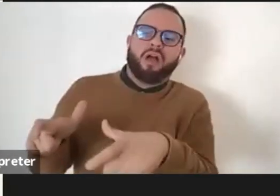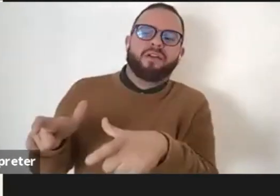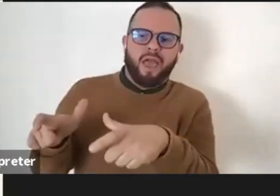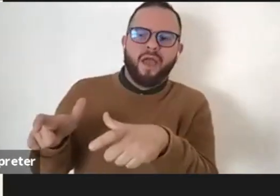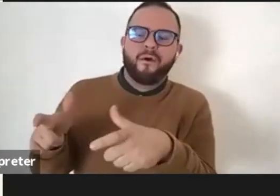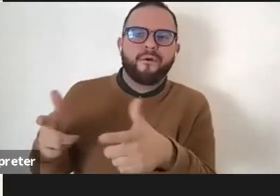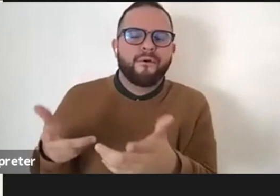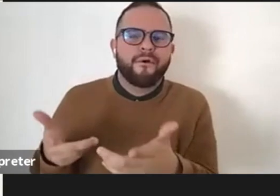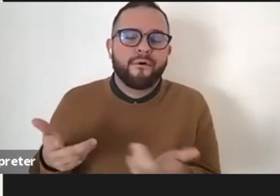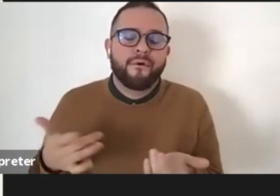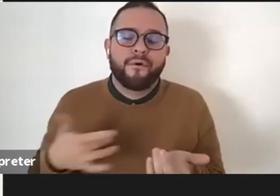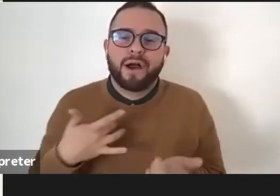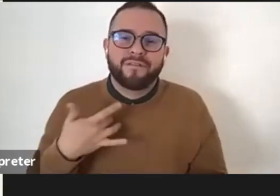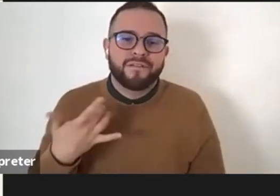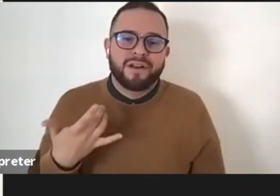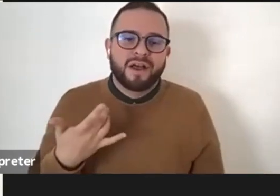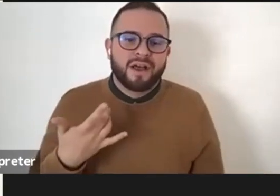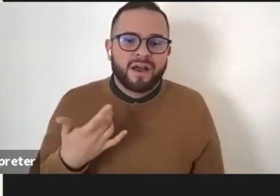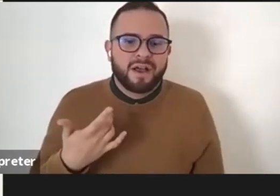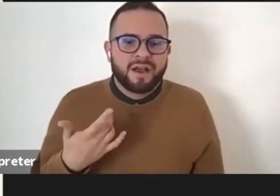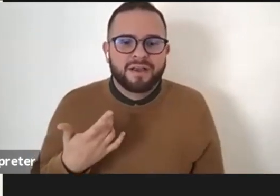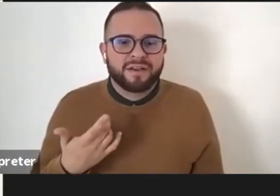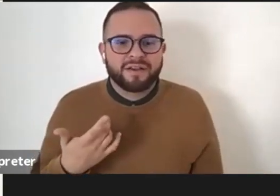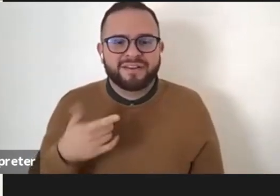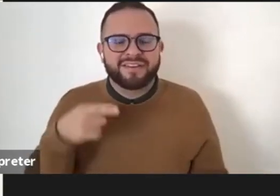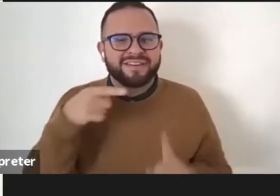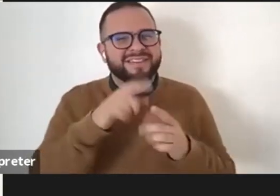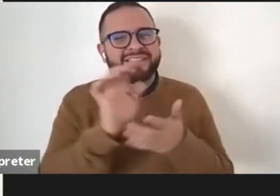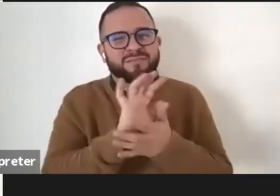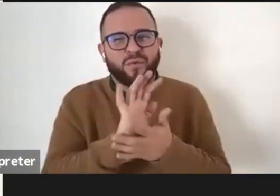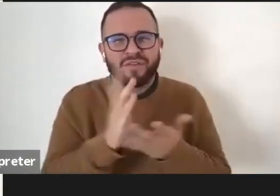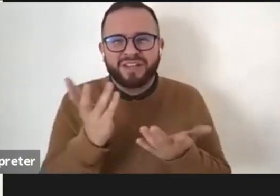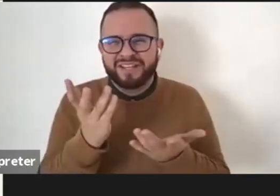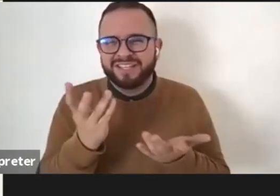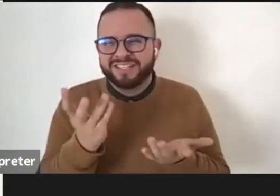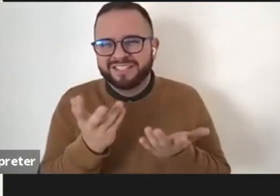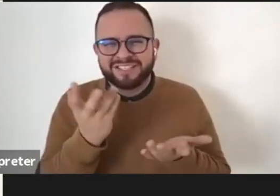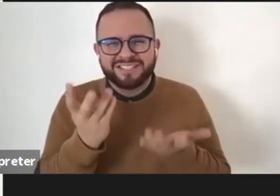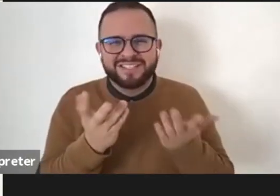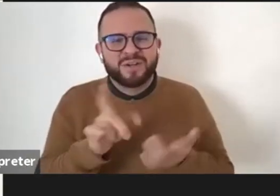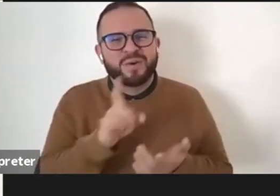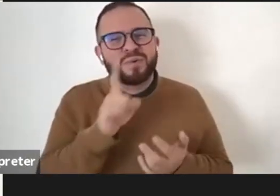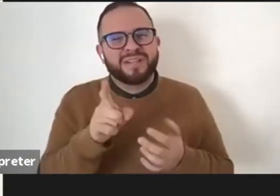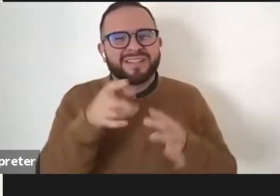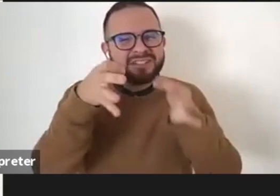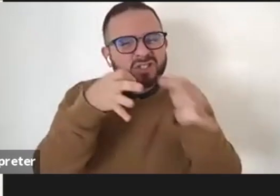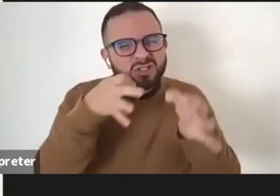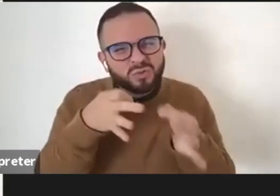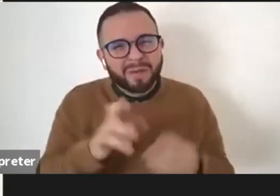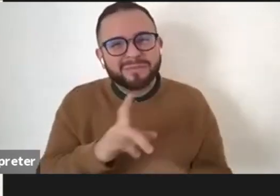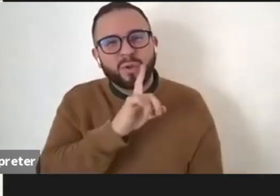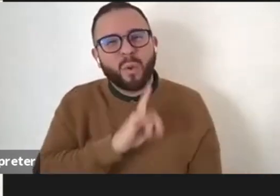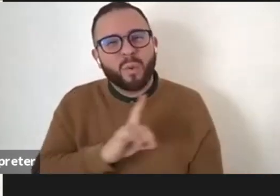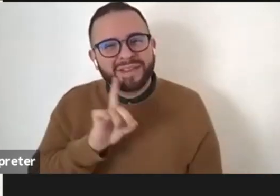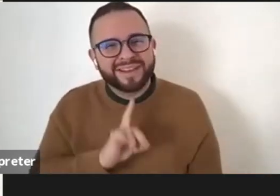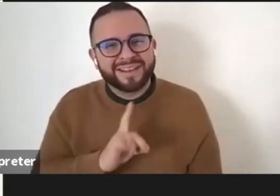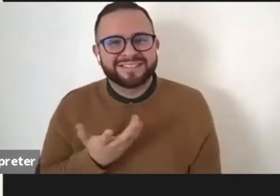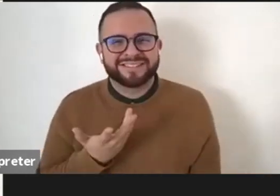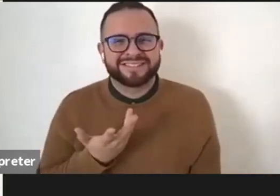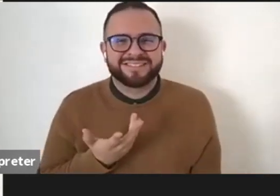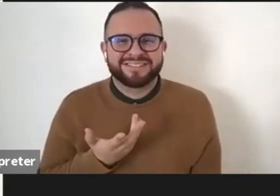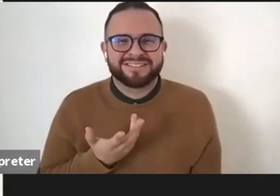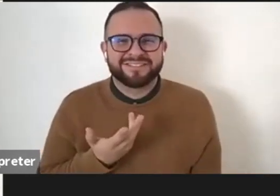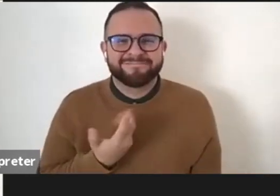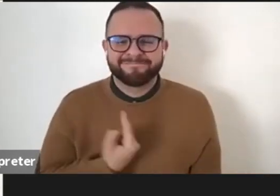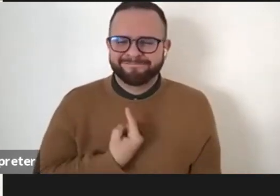feels like it would be done even during the pandemic or the lockdown, because it really describes the loneliness of people, and